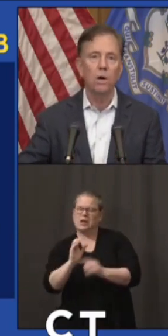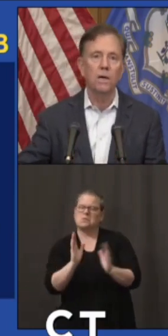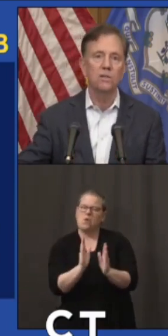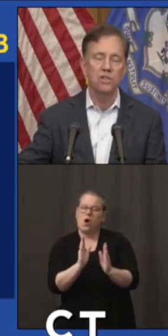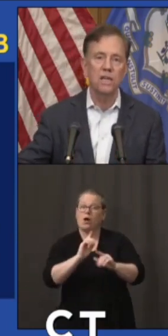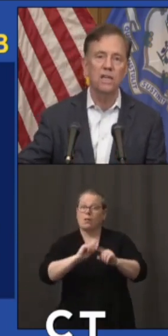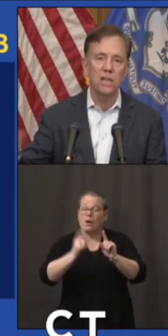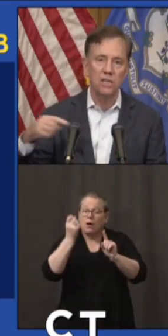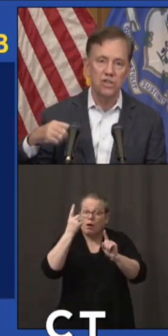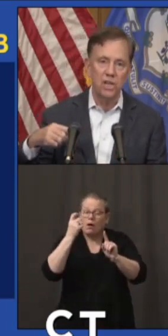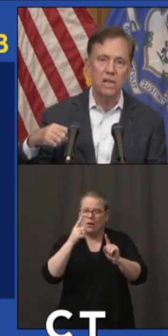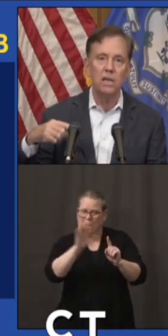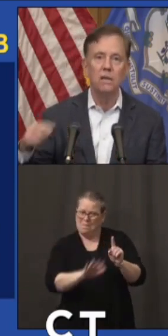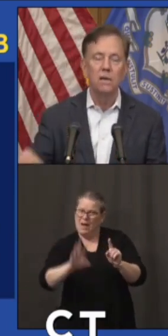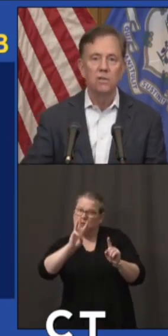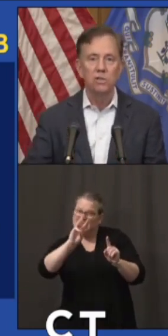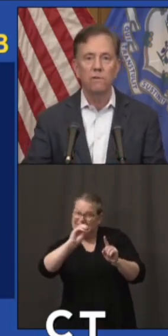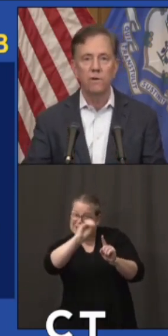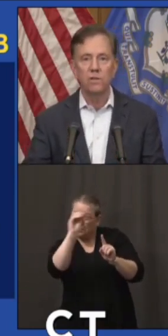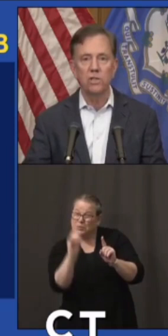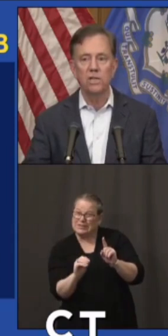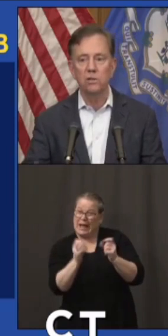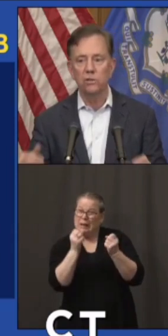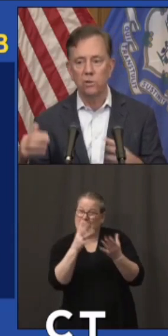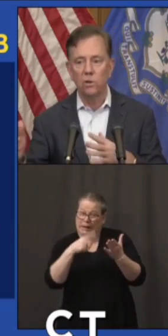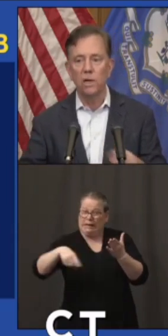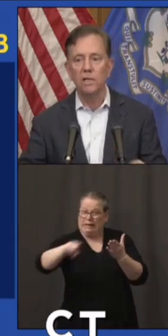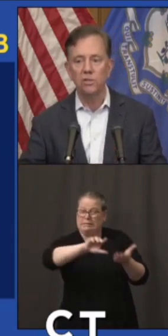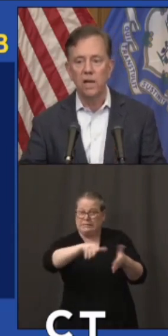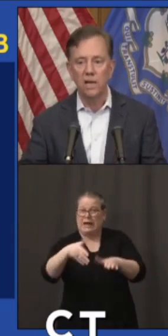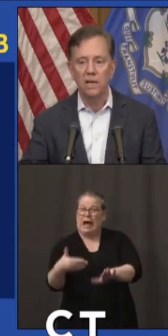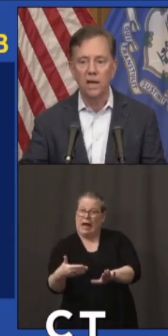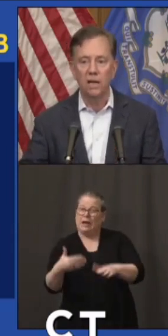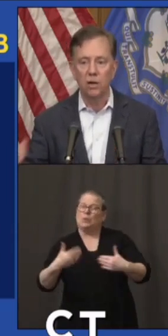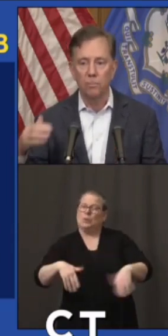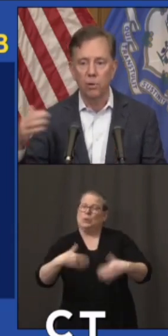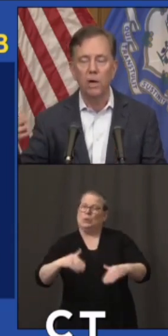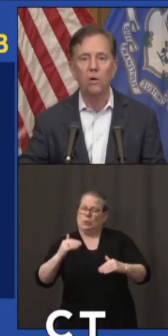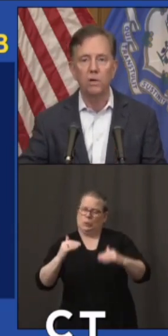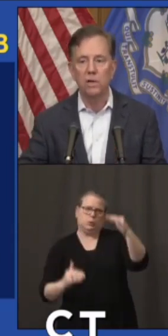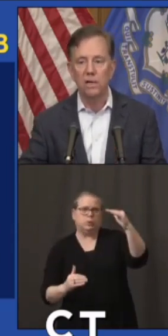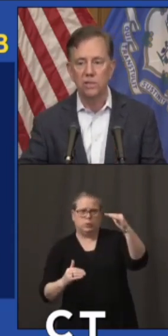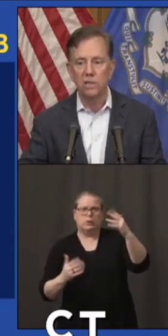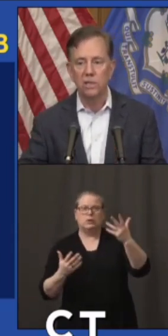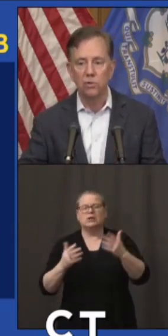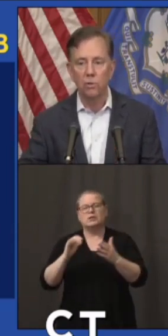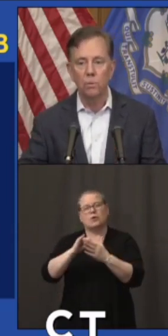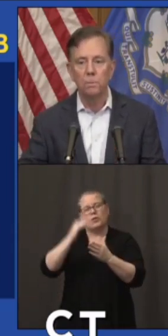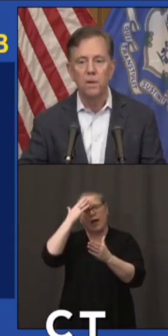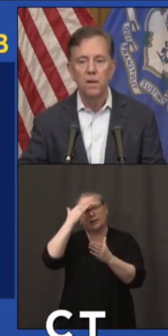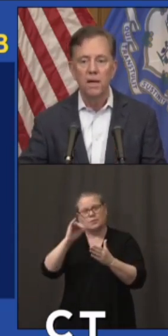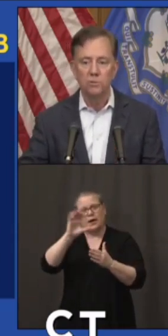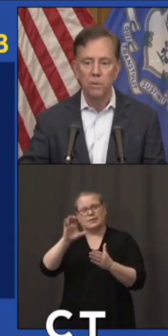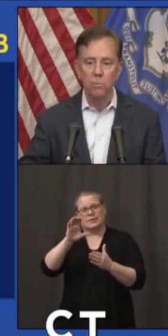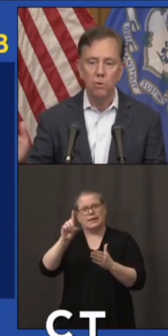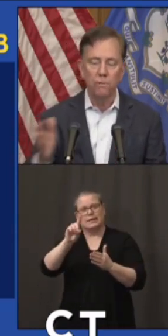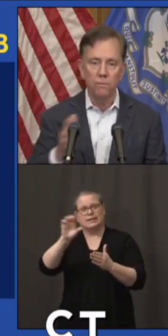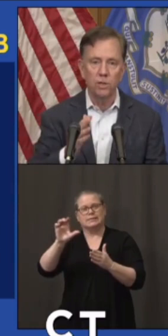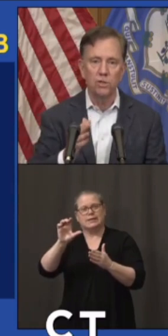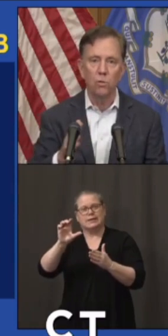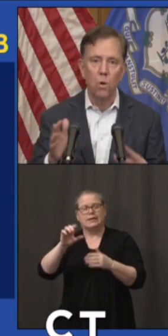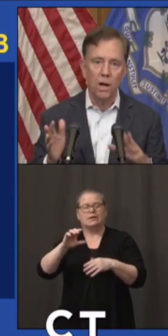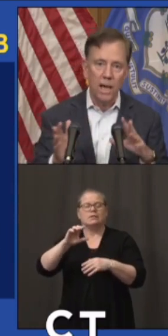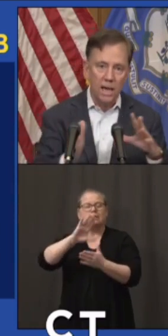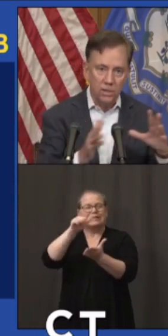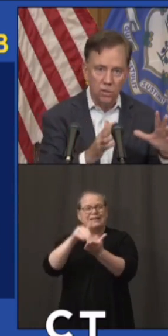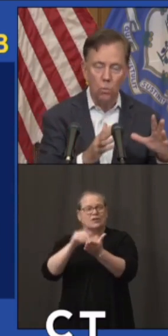see why the CDC, Center for Disease Control, and the state of Connecticut are prioritizing this group as we move from